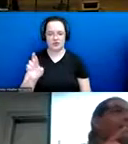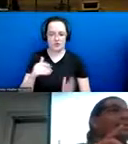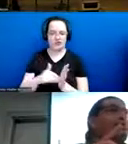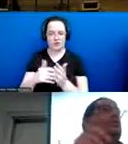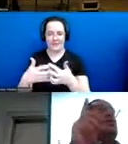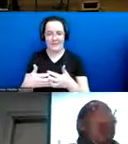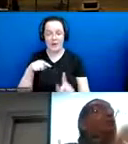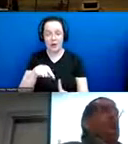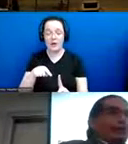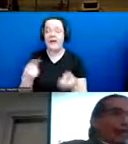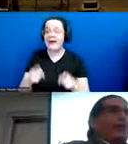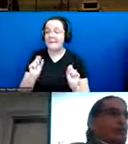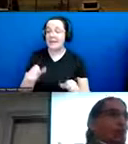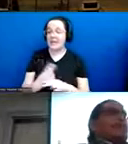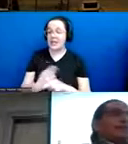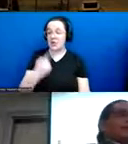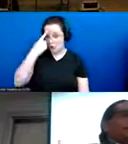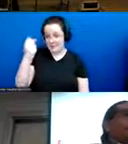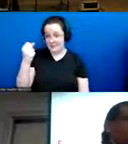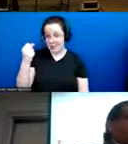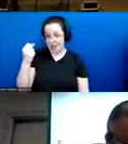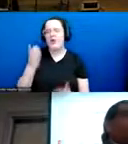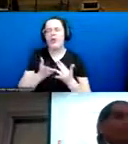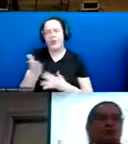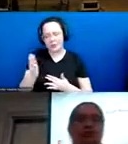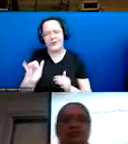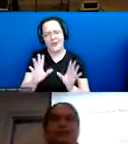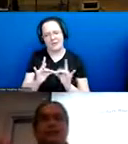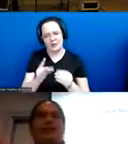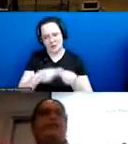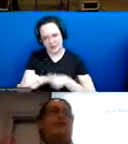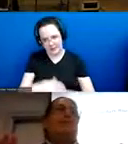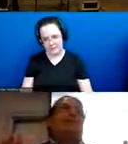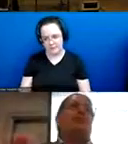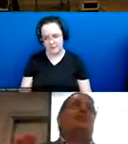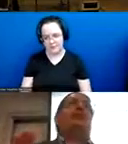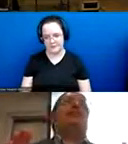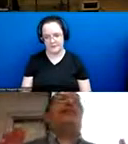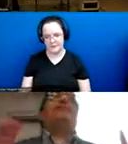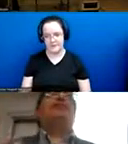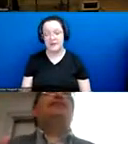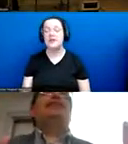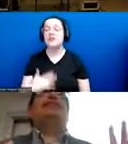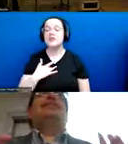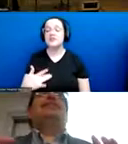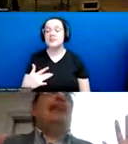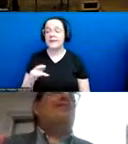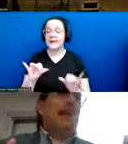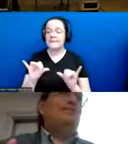use memories to do entanglement swapping. All right. So then normally these experiments are measured in